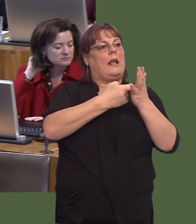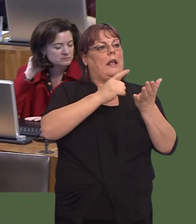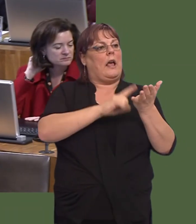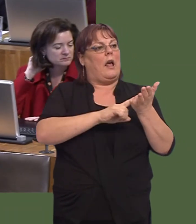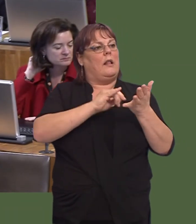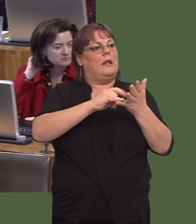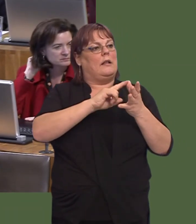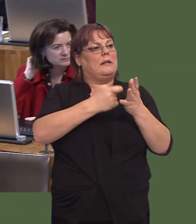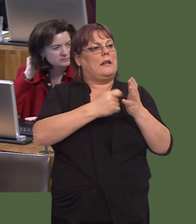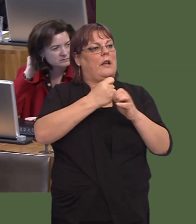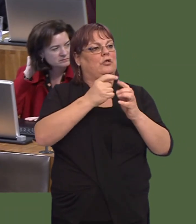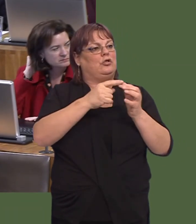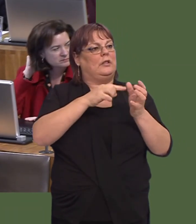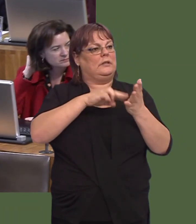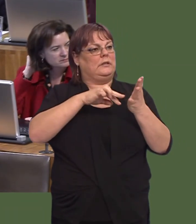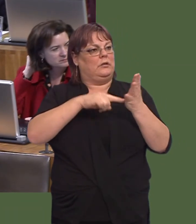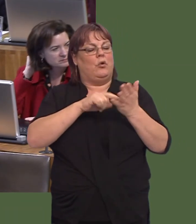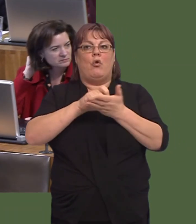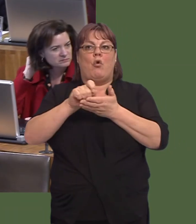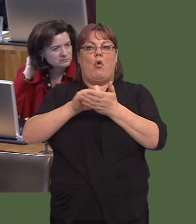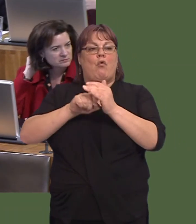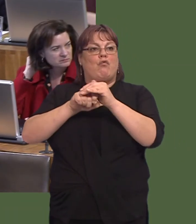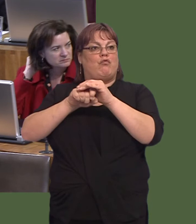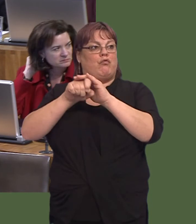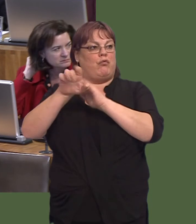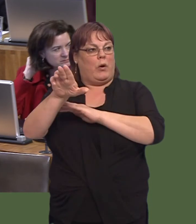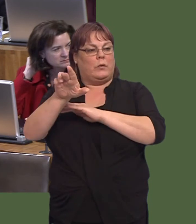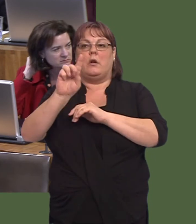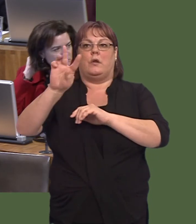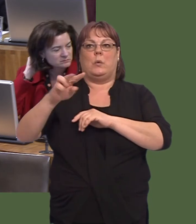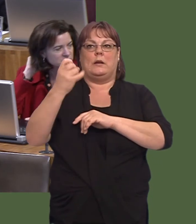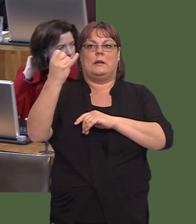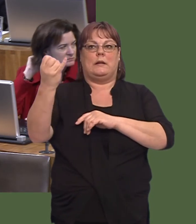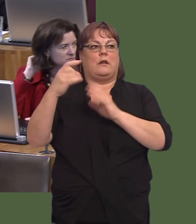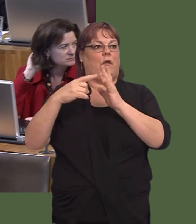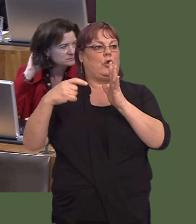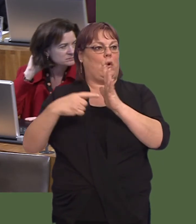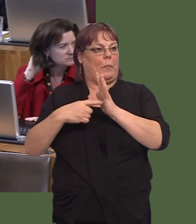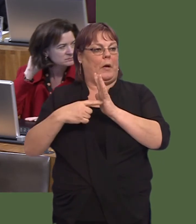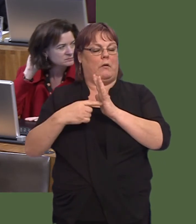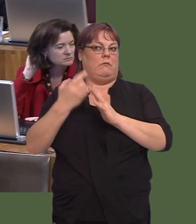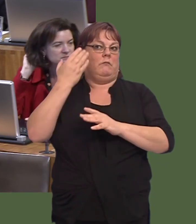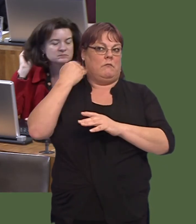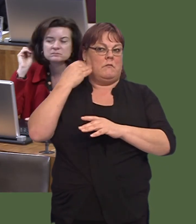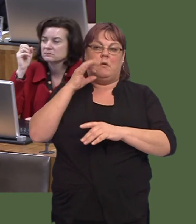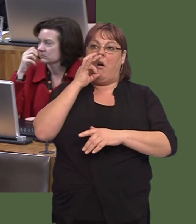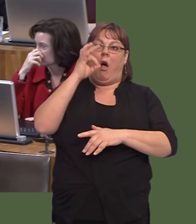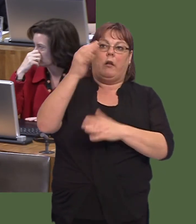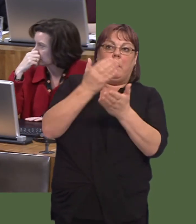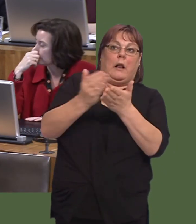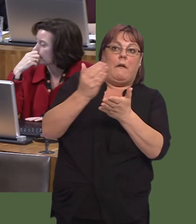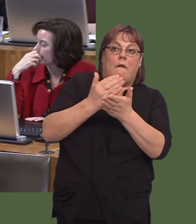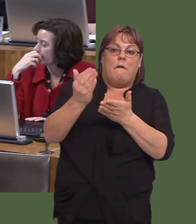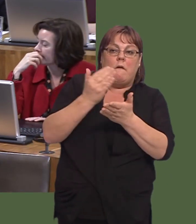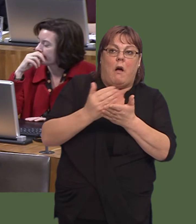Sargent to David Liddington, Lord Chancellor and Secretary of State for Justice on the 26th of October 2017. That letter sought confirmation